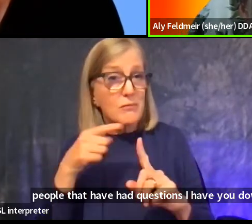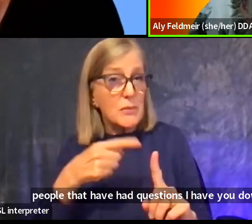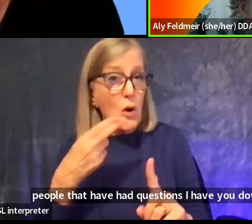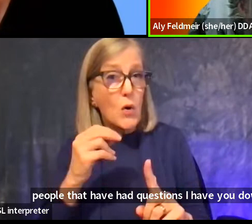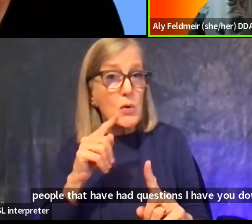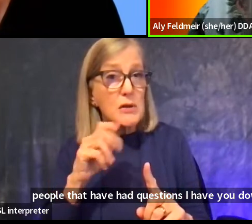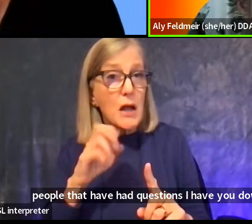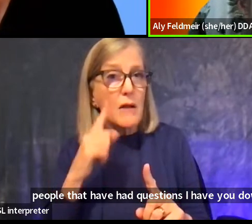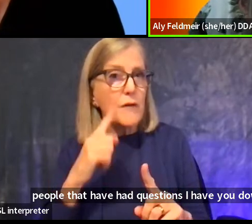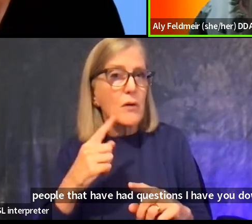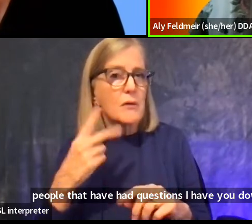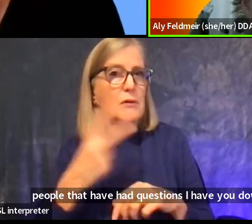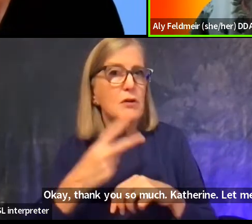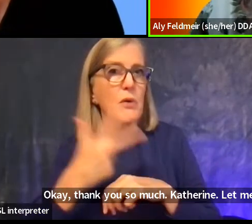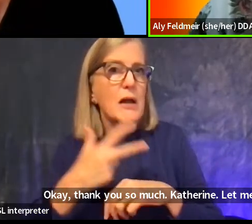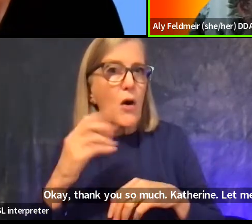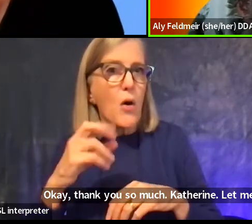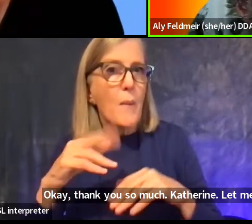of days,